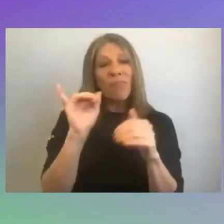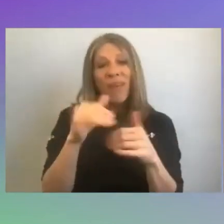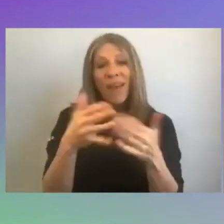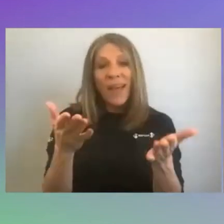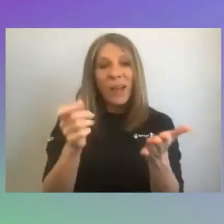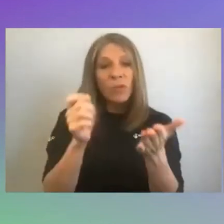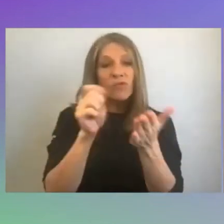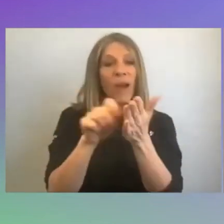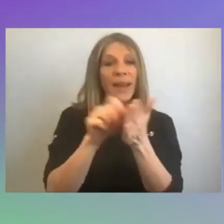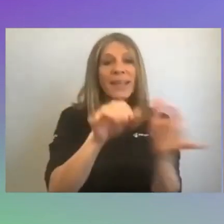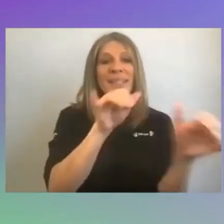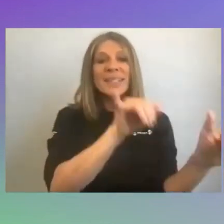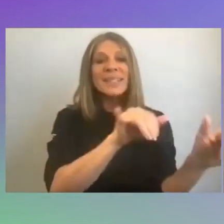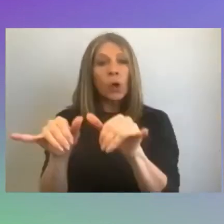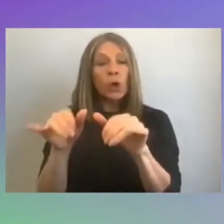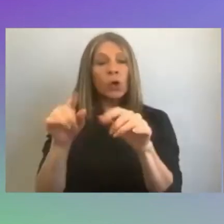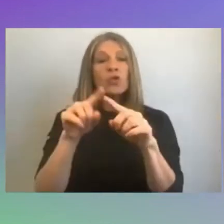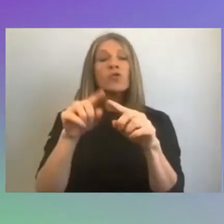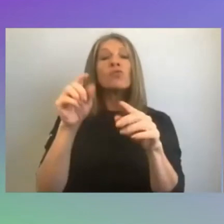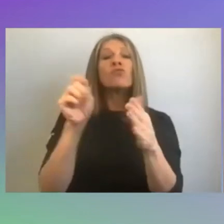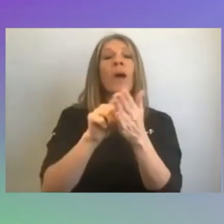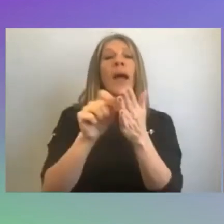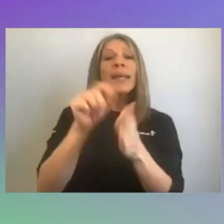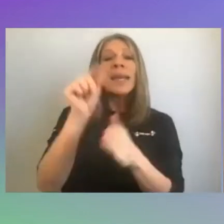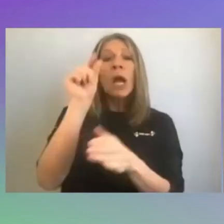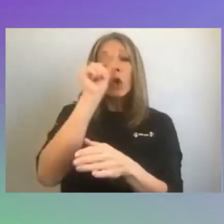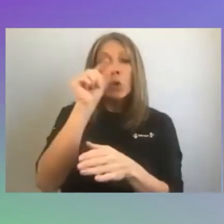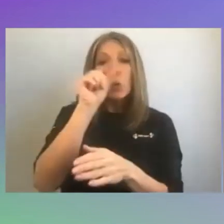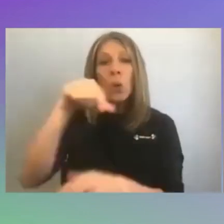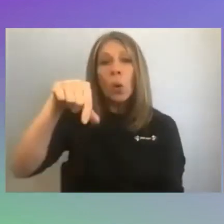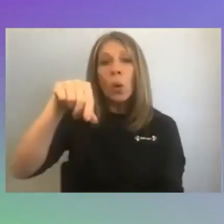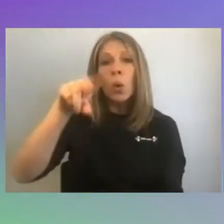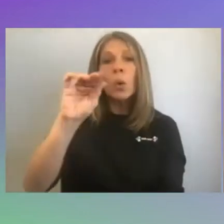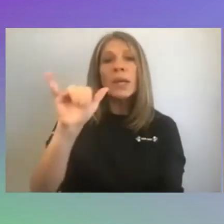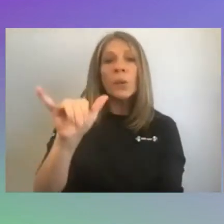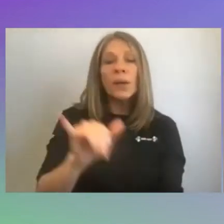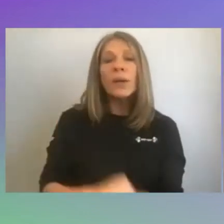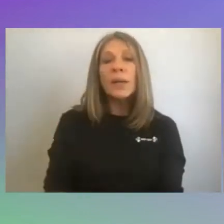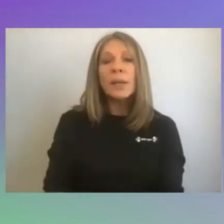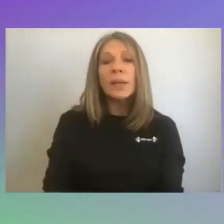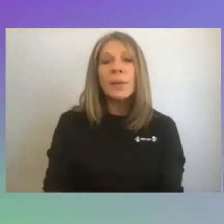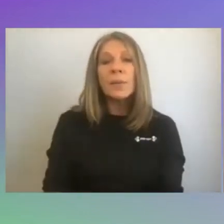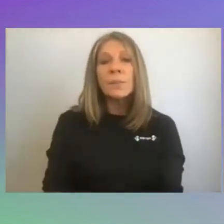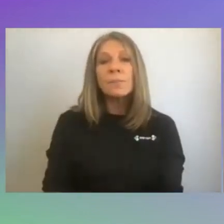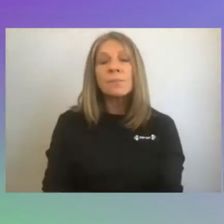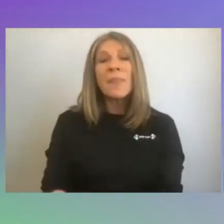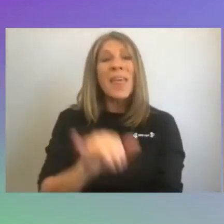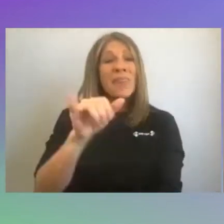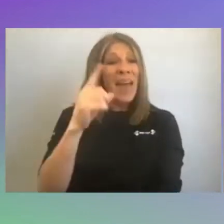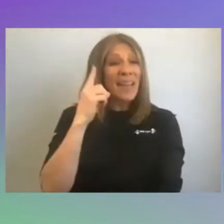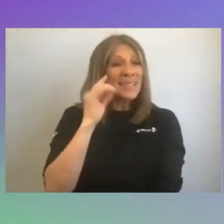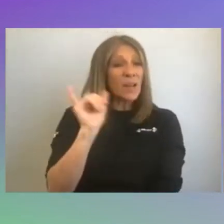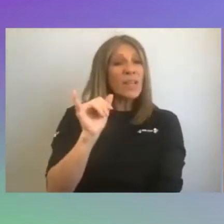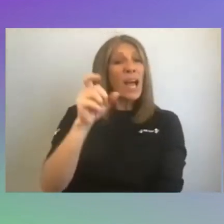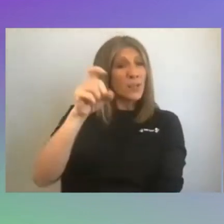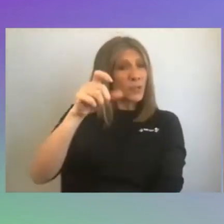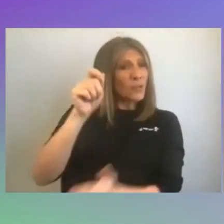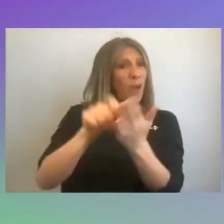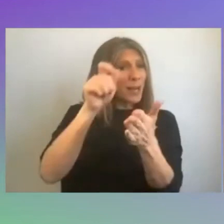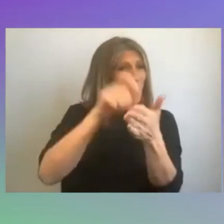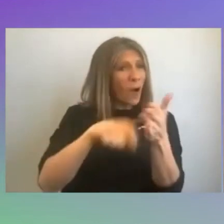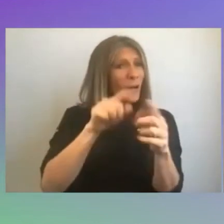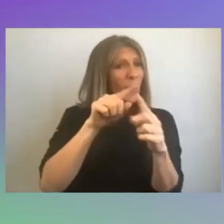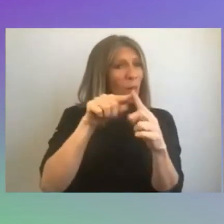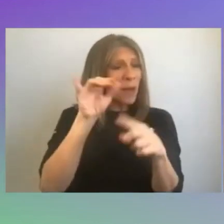very similar to writing a Google query. Right. But that sounds like something I should write an article on. So thank you for